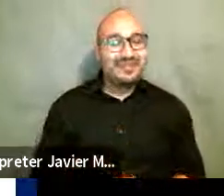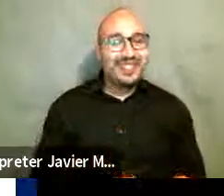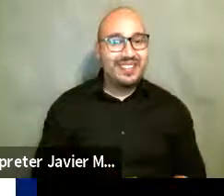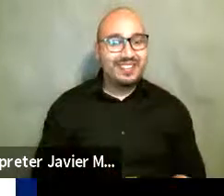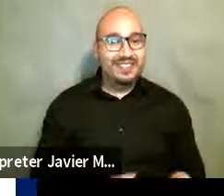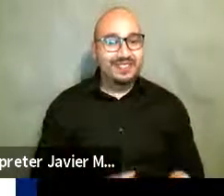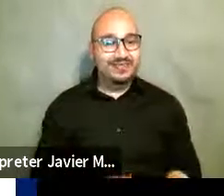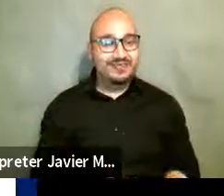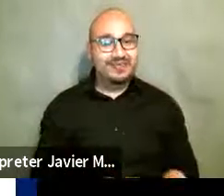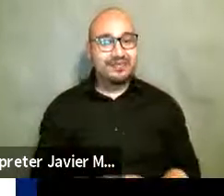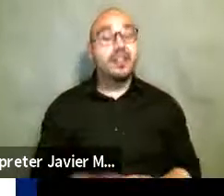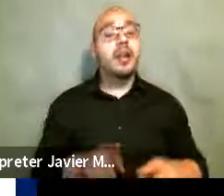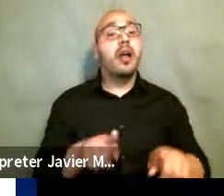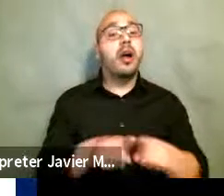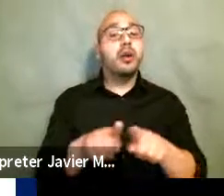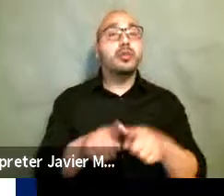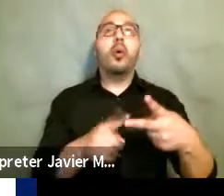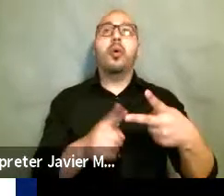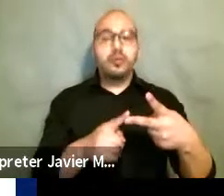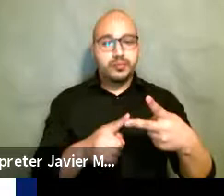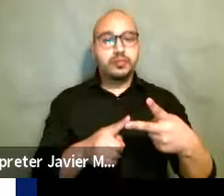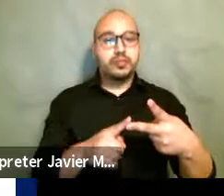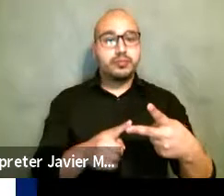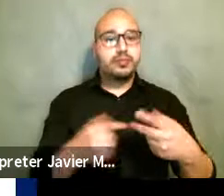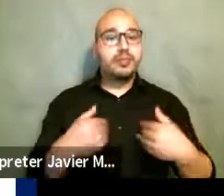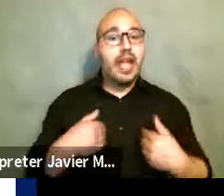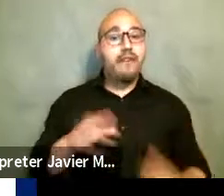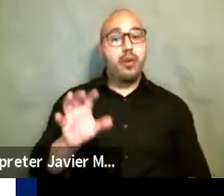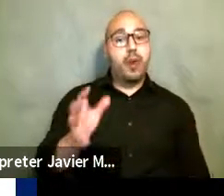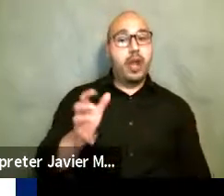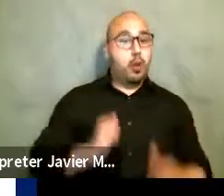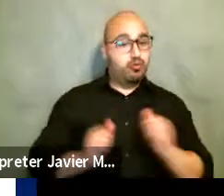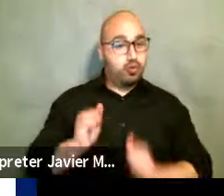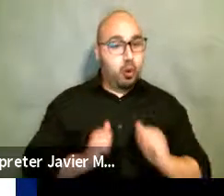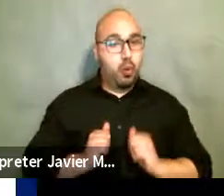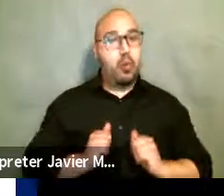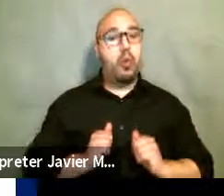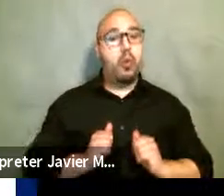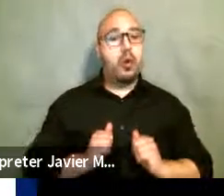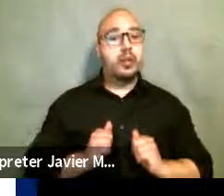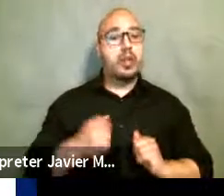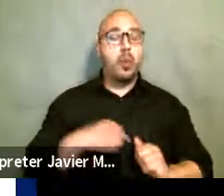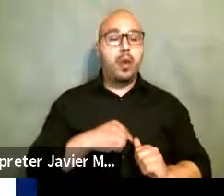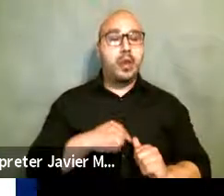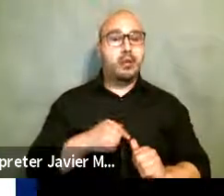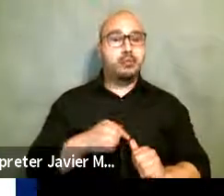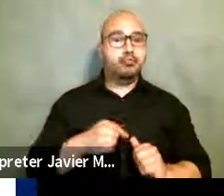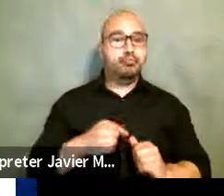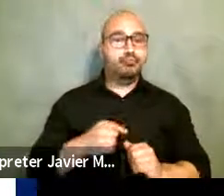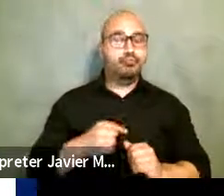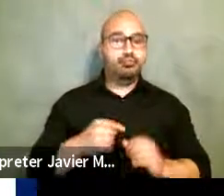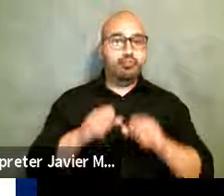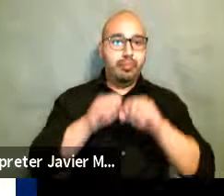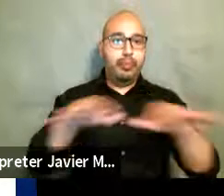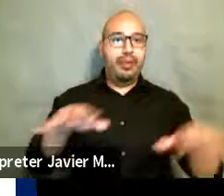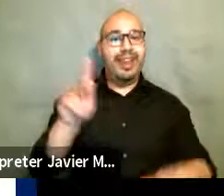And we also have a radio show that we do on KFCF once a month, and that we